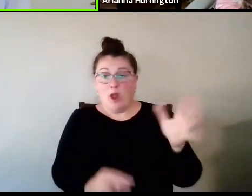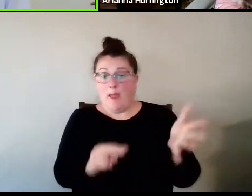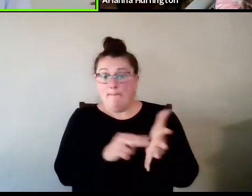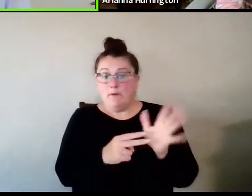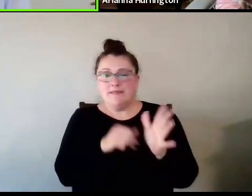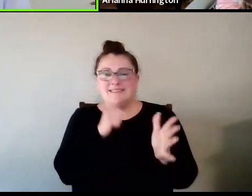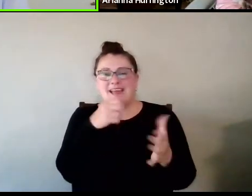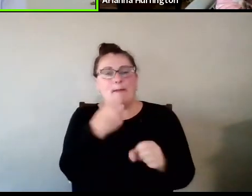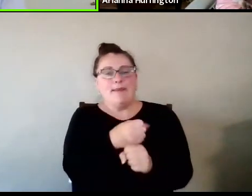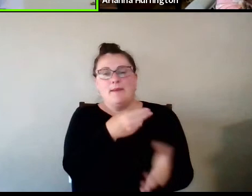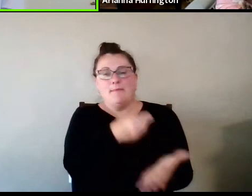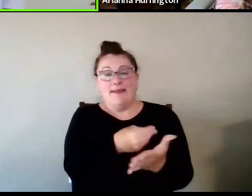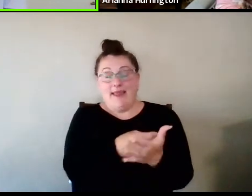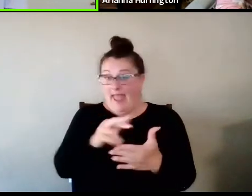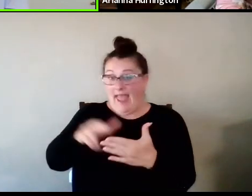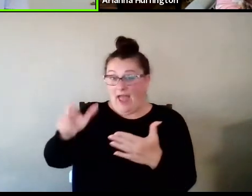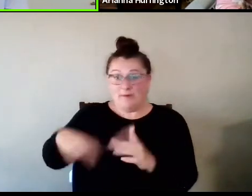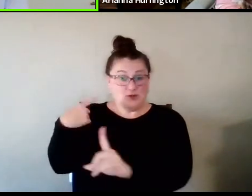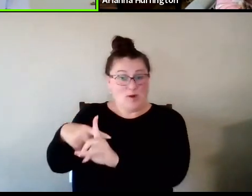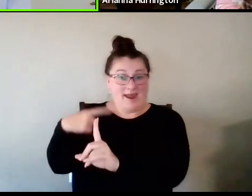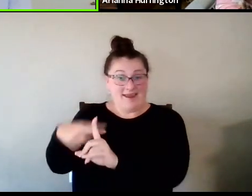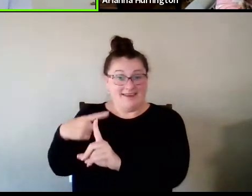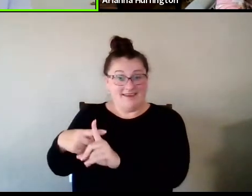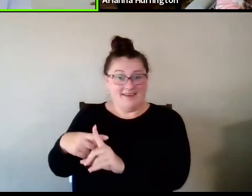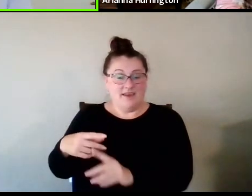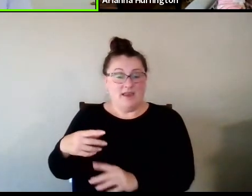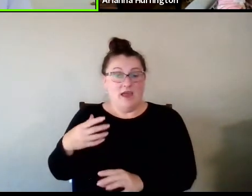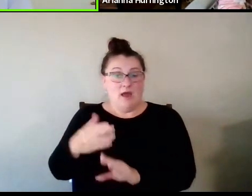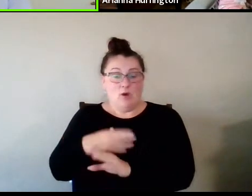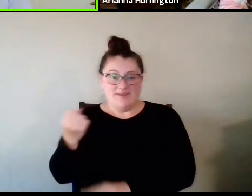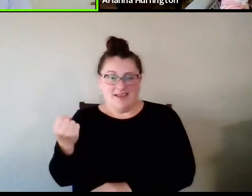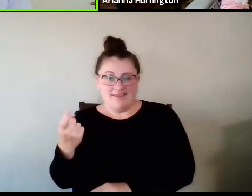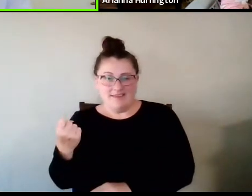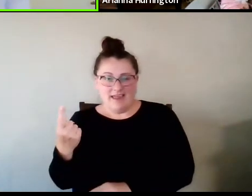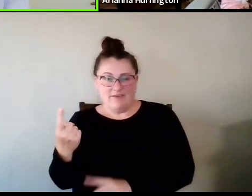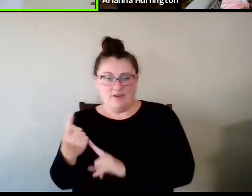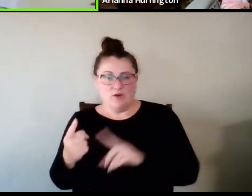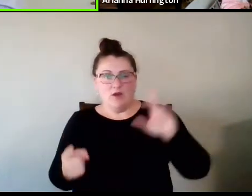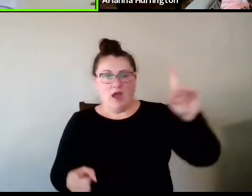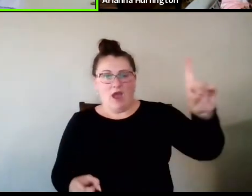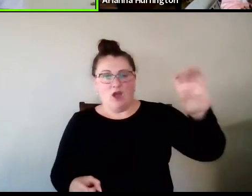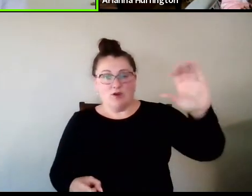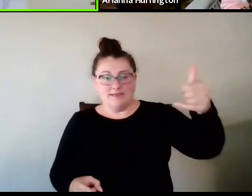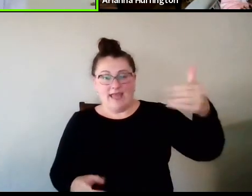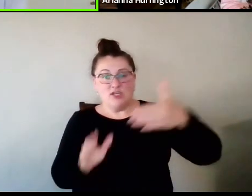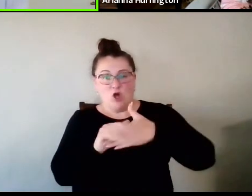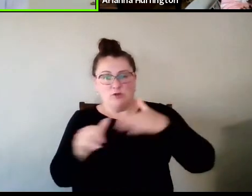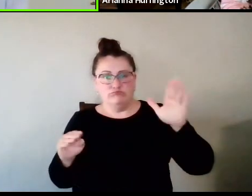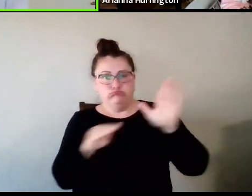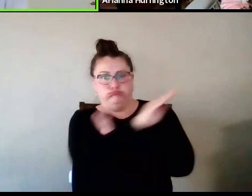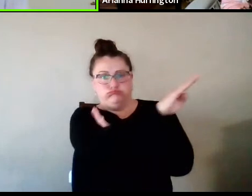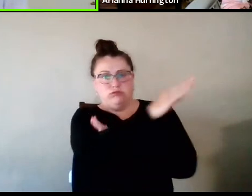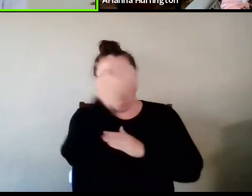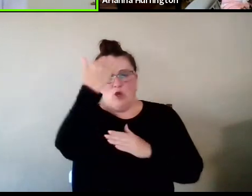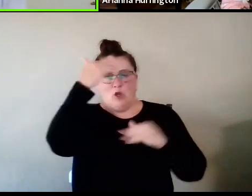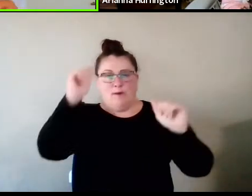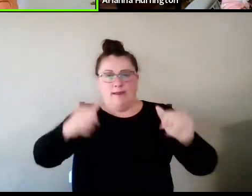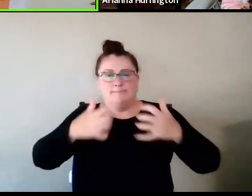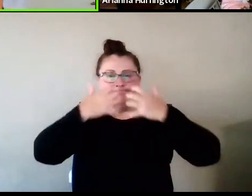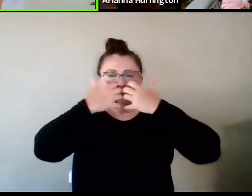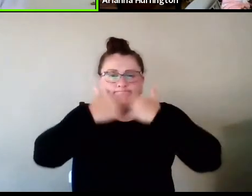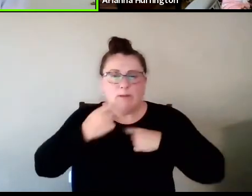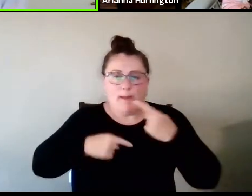money. It was a great outcome. And by the way, our share price has gone from $11 to $110. So they knew that we care deeply about them.